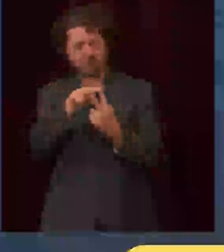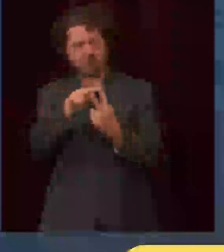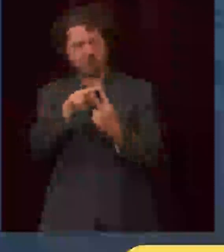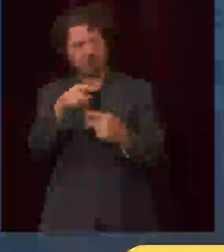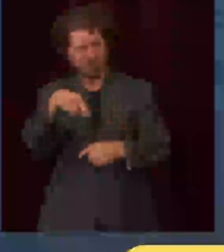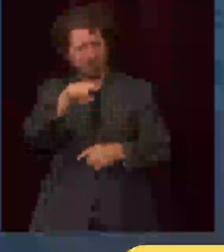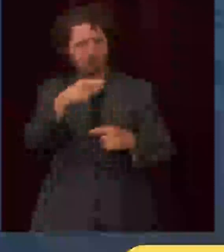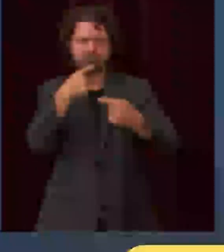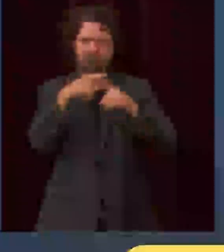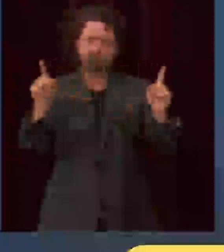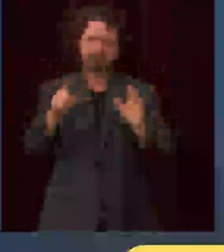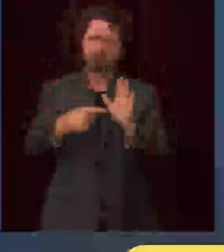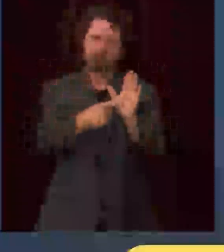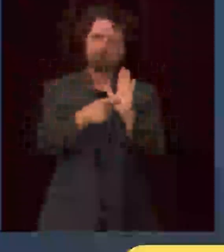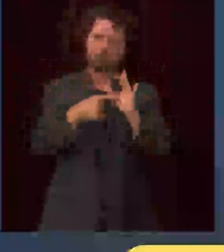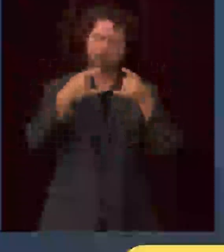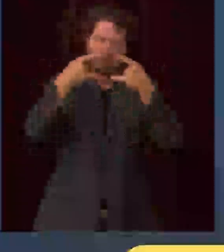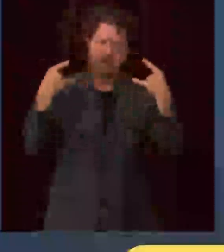sorry, Terry?